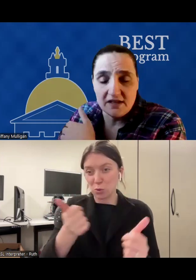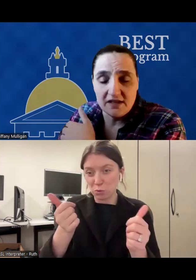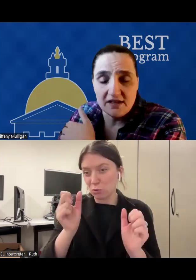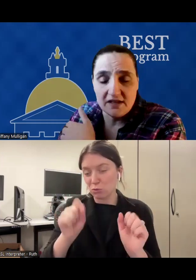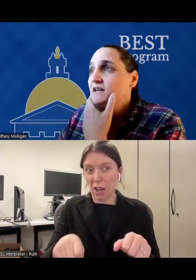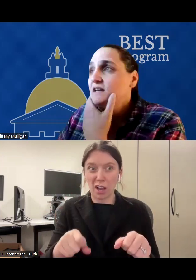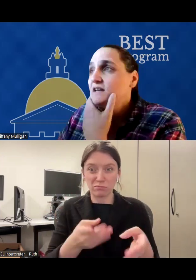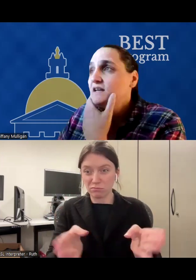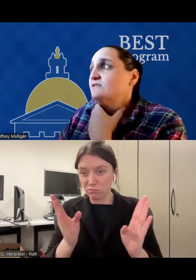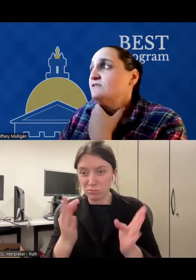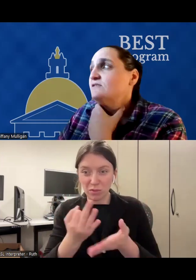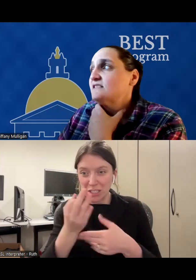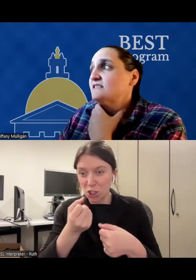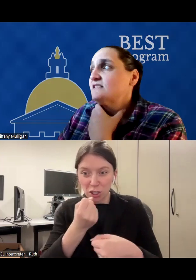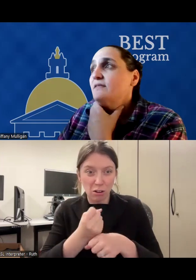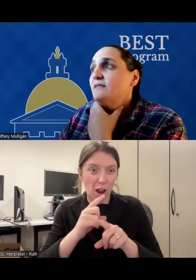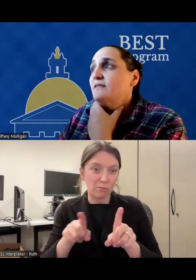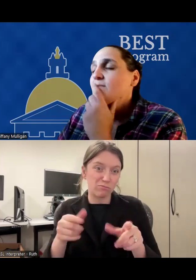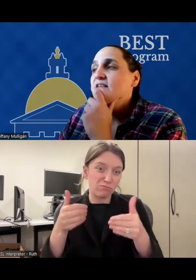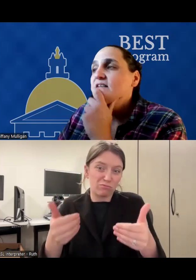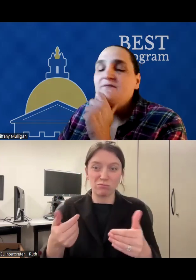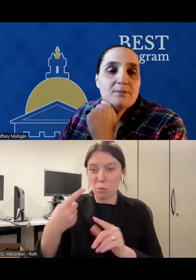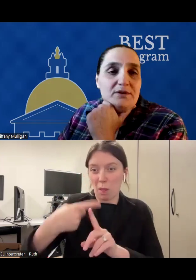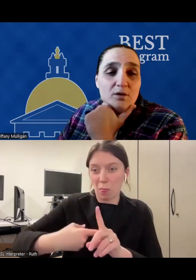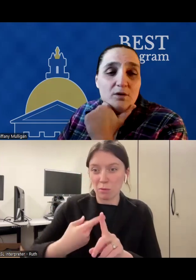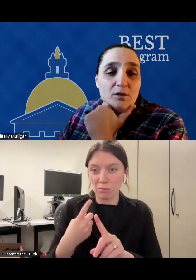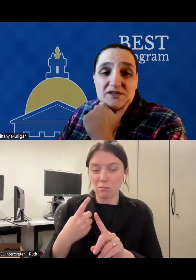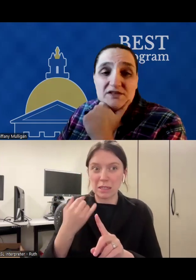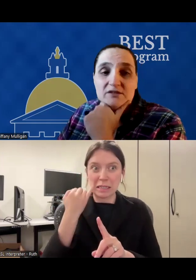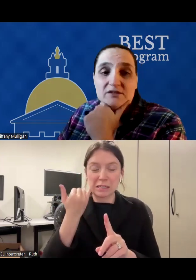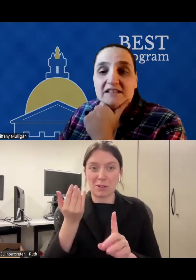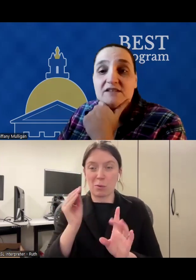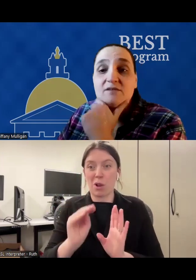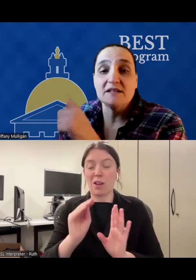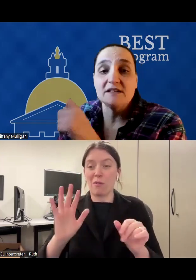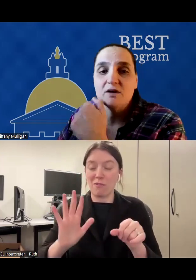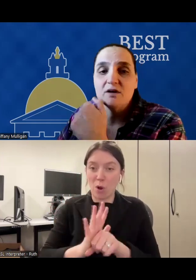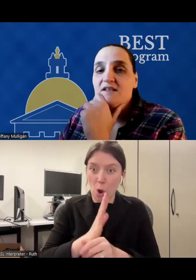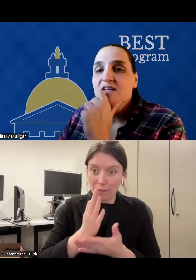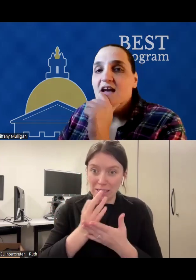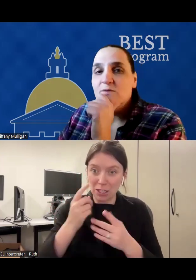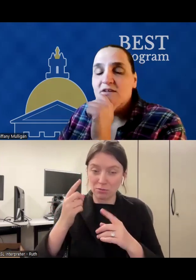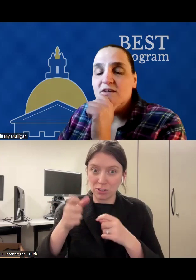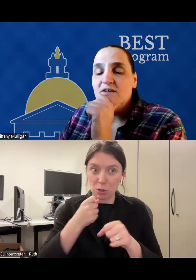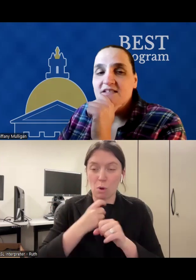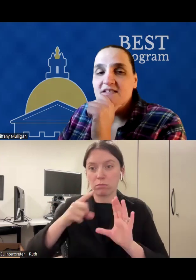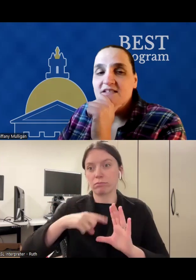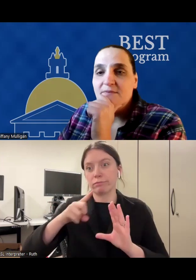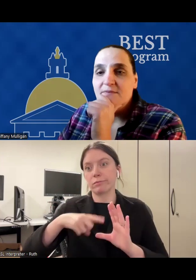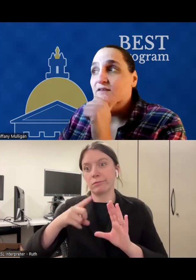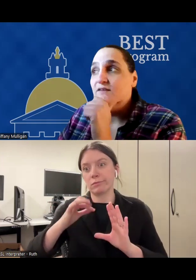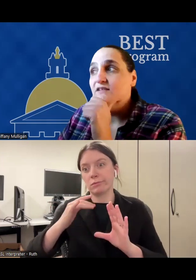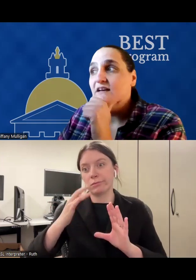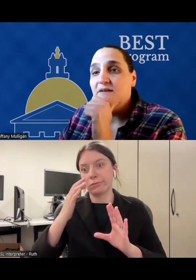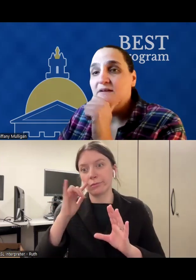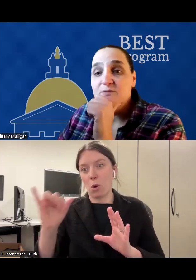you want. I'm just going to do this month because if I put the whole fiscal year, it'll take a little bit to run. and I don't want to take up a lot